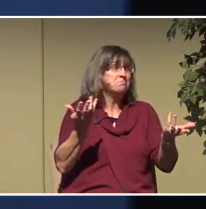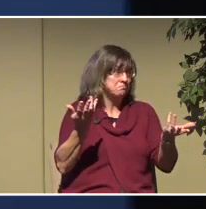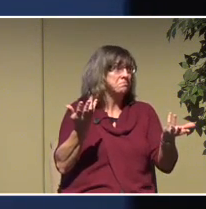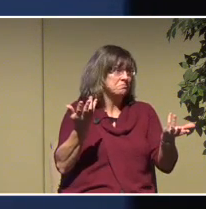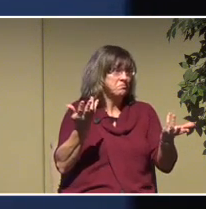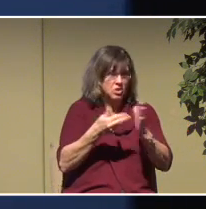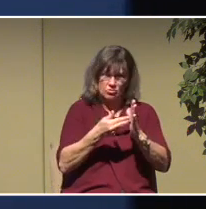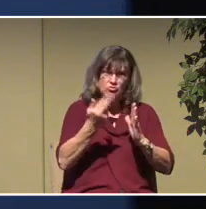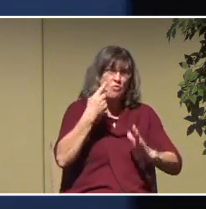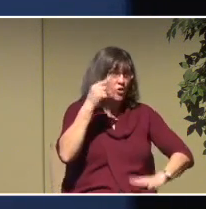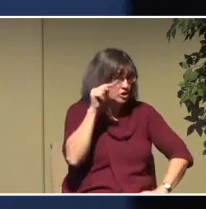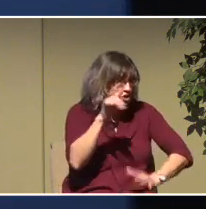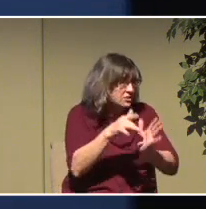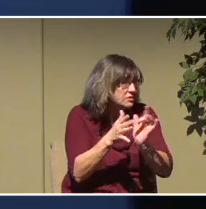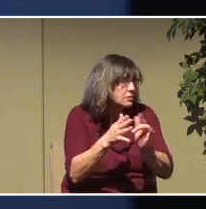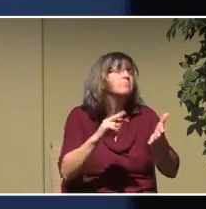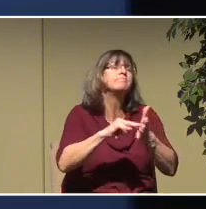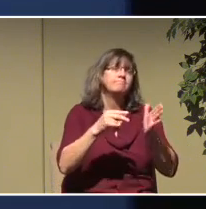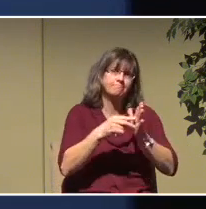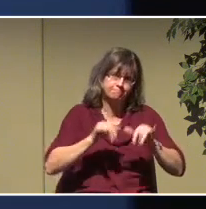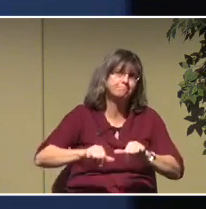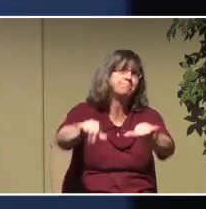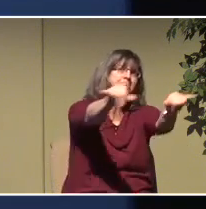true for him, it's true for us.